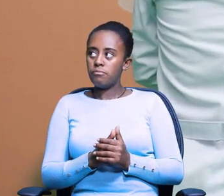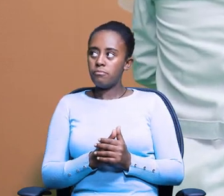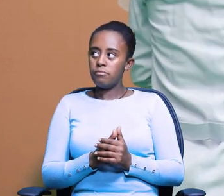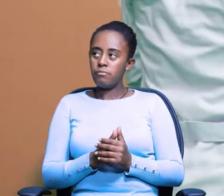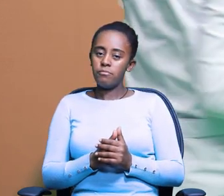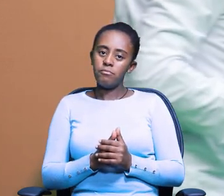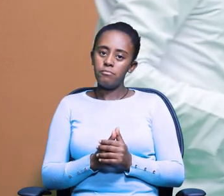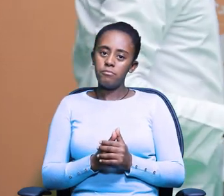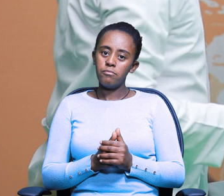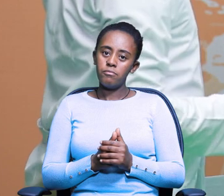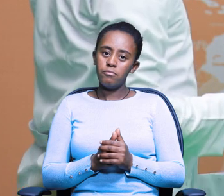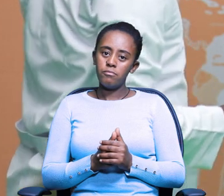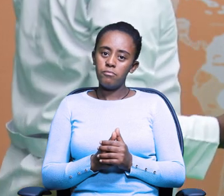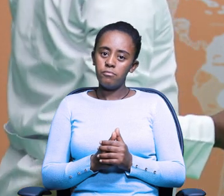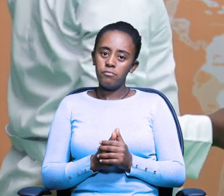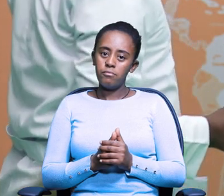this direction.